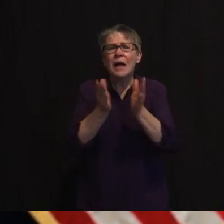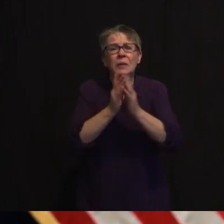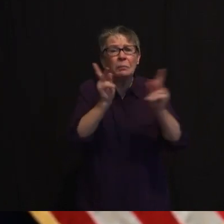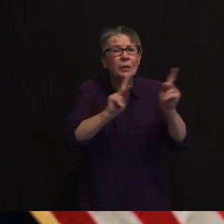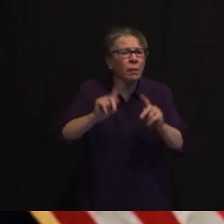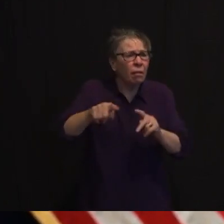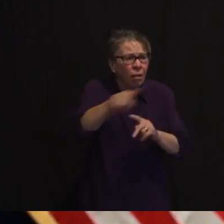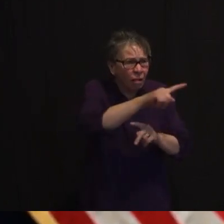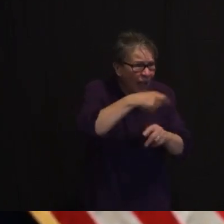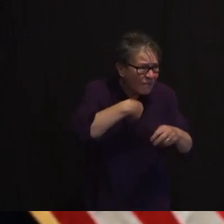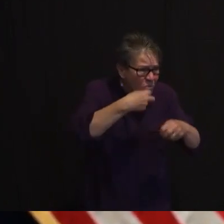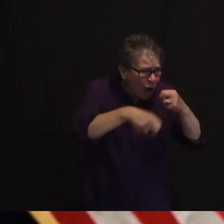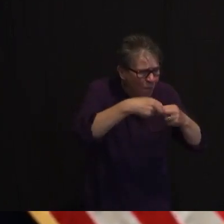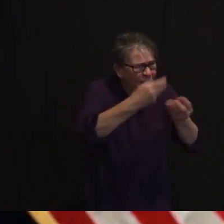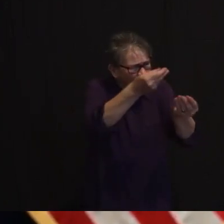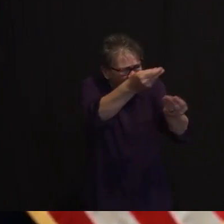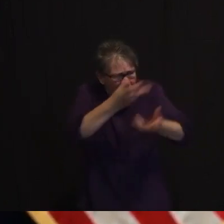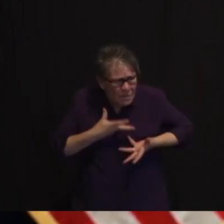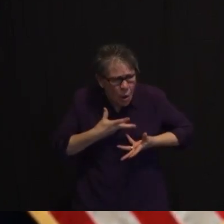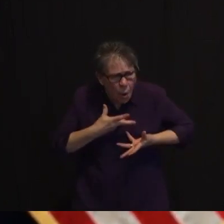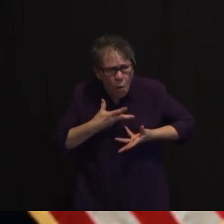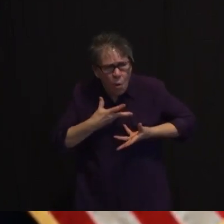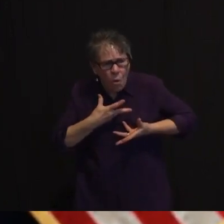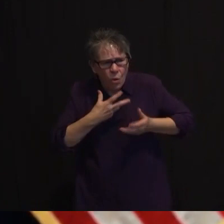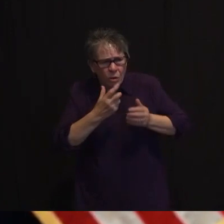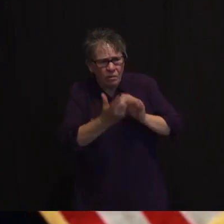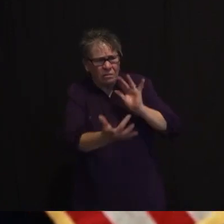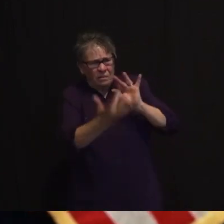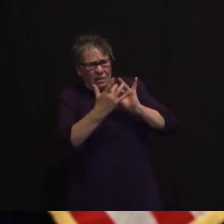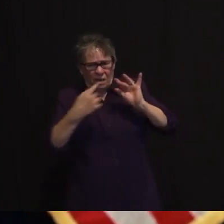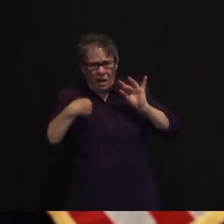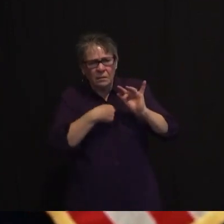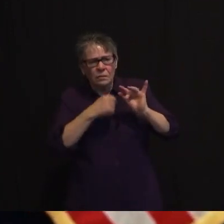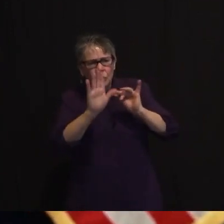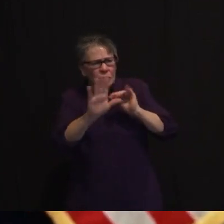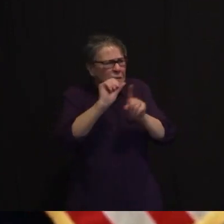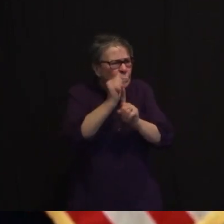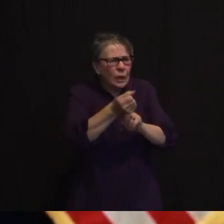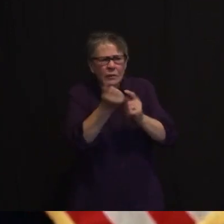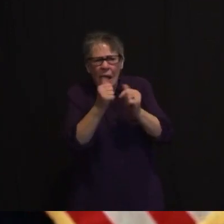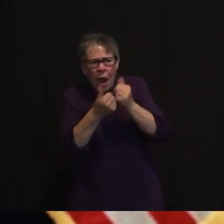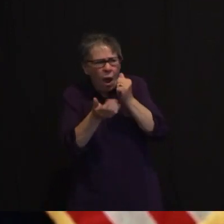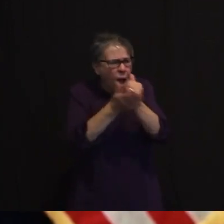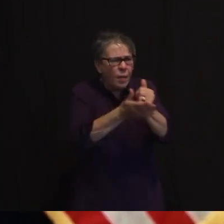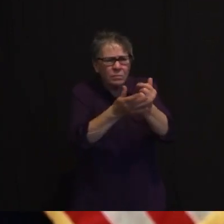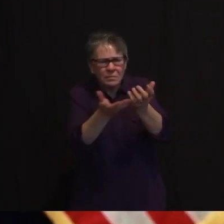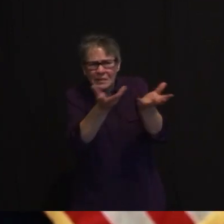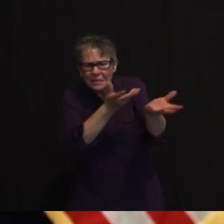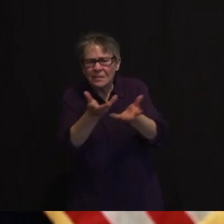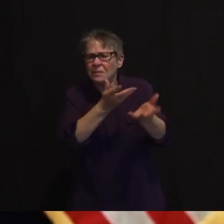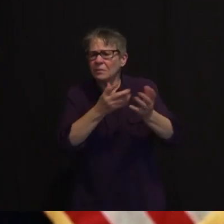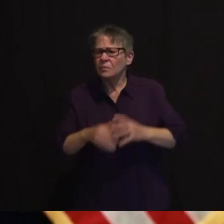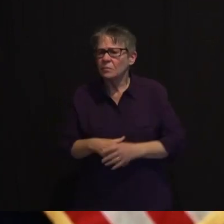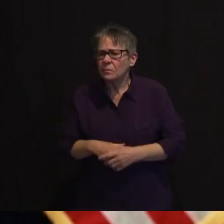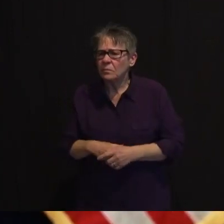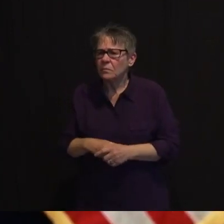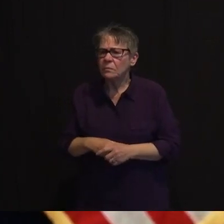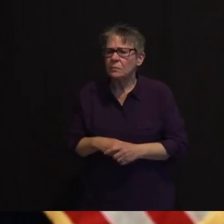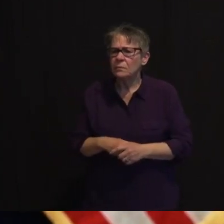Actually, Paramel, now that you're on stage, it seems to me a non-lawyer, non-binding observation, using